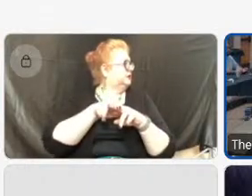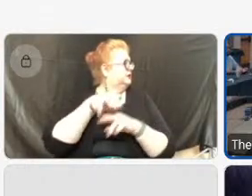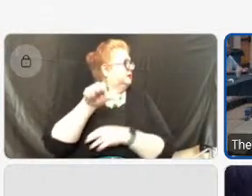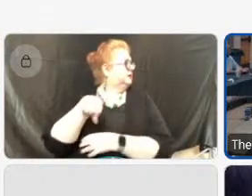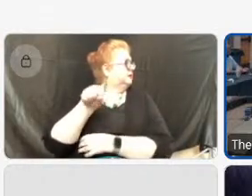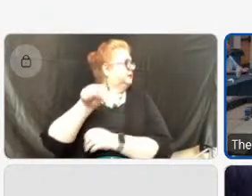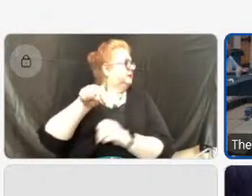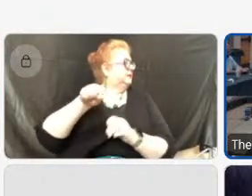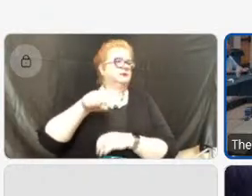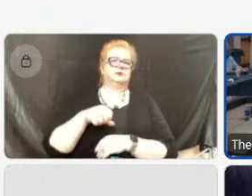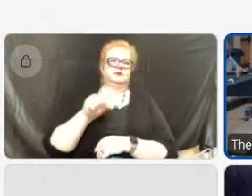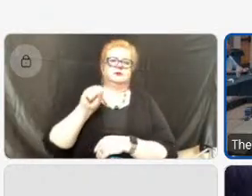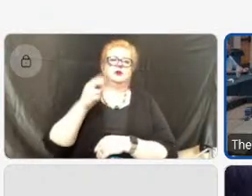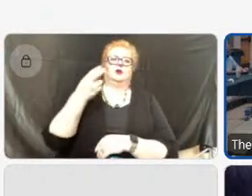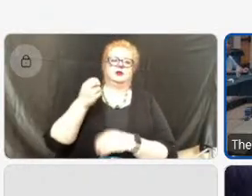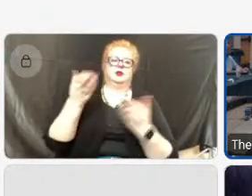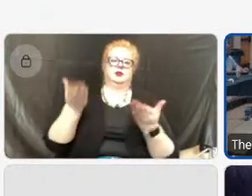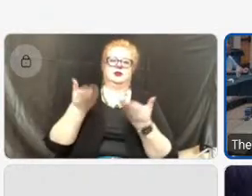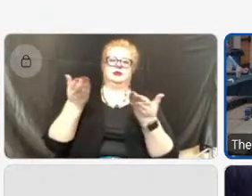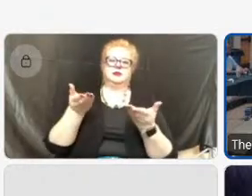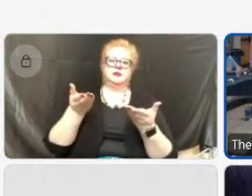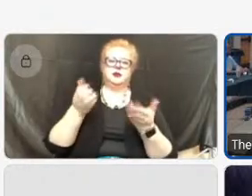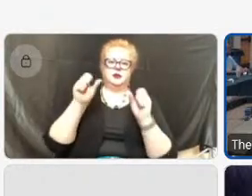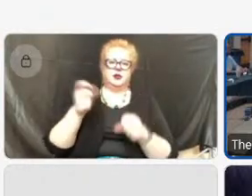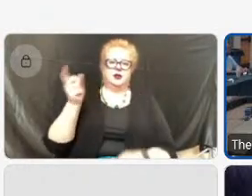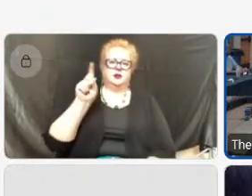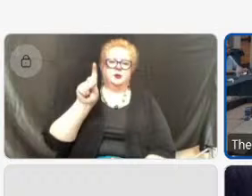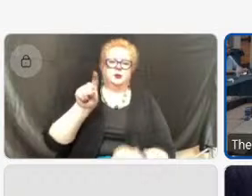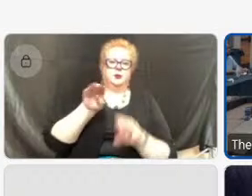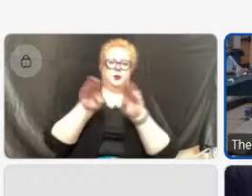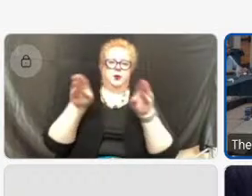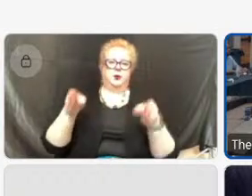Okay. She is here. Can you approach the podium?